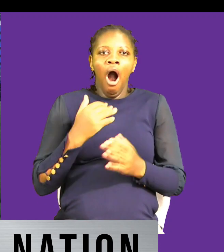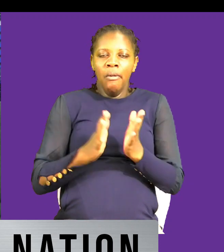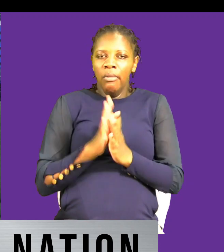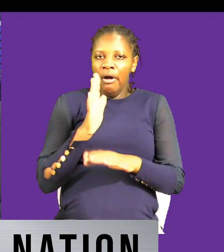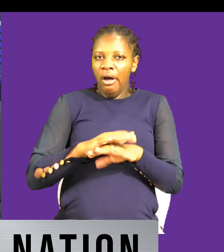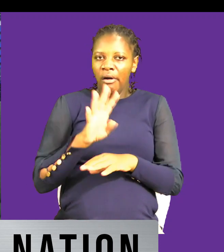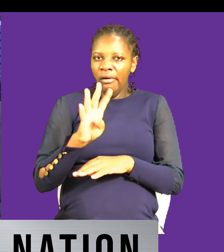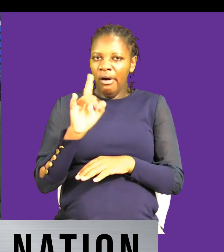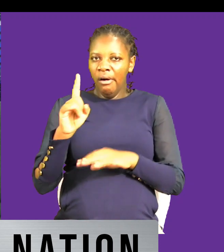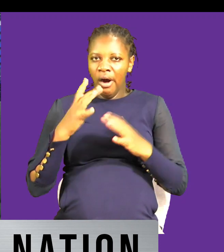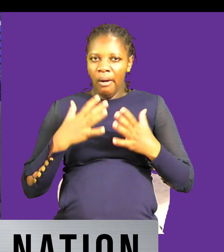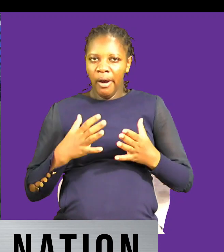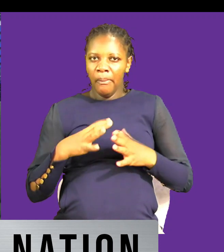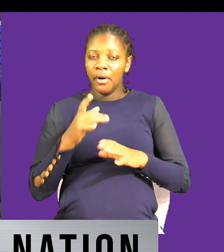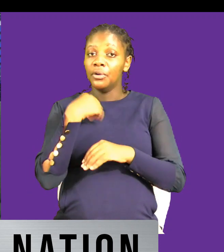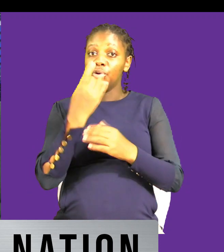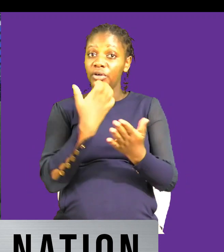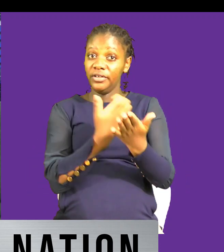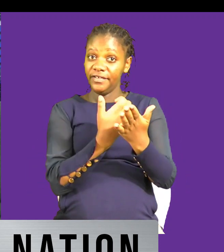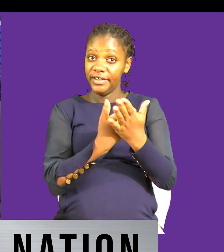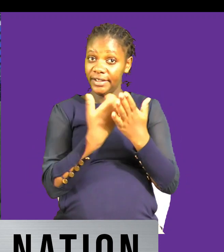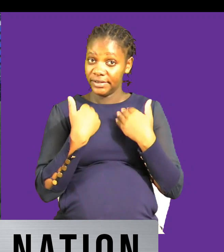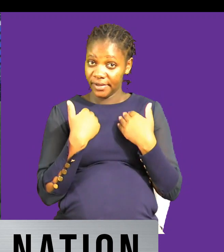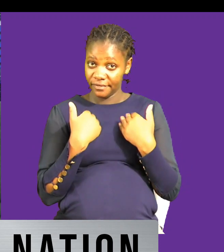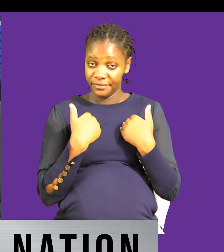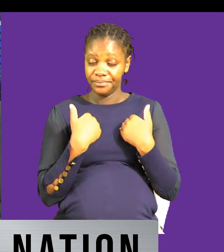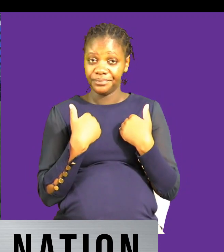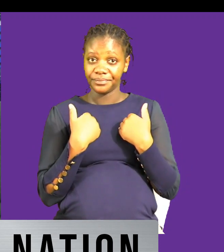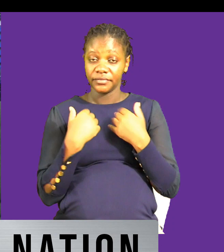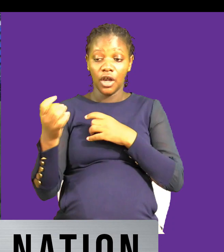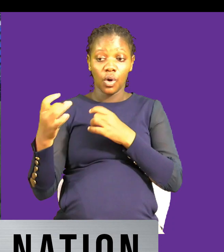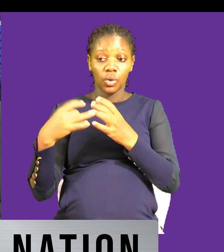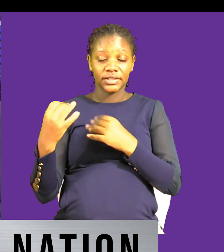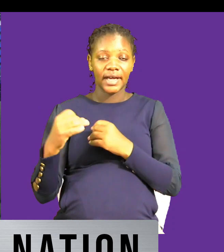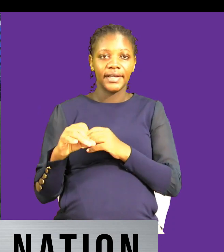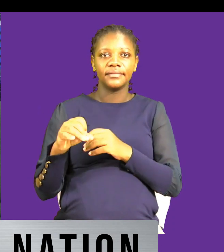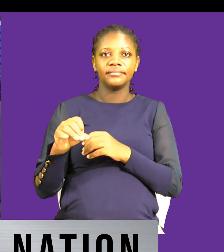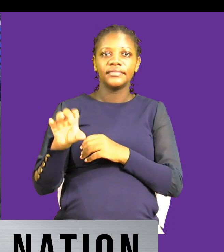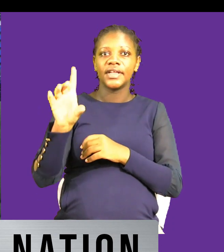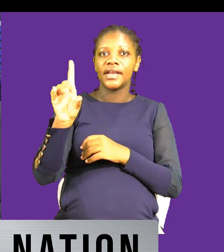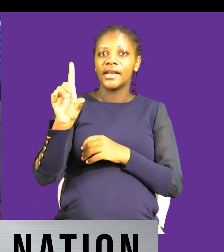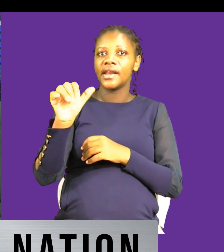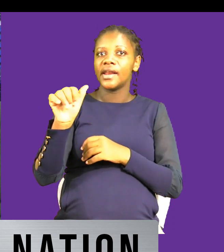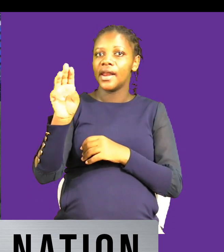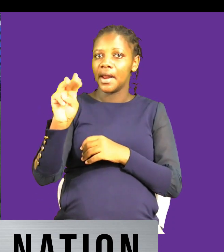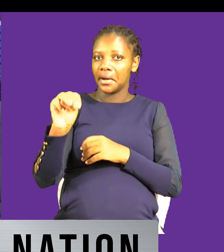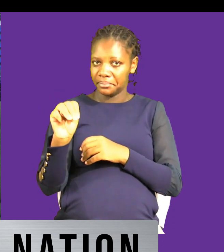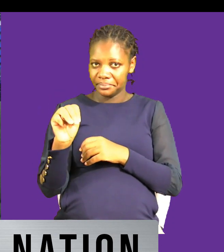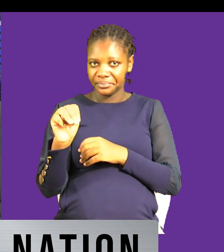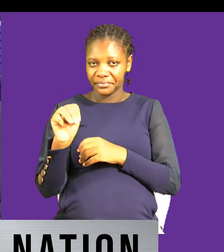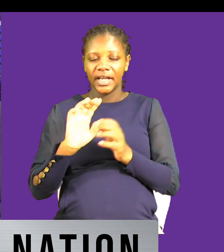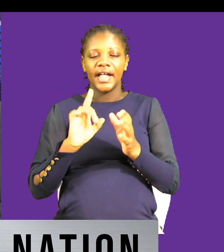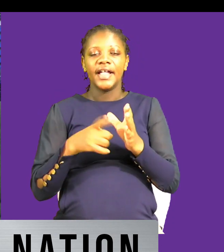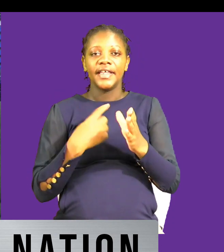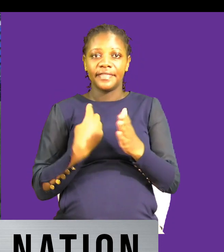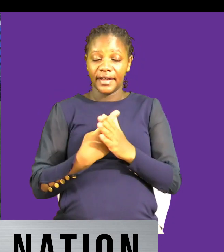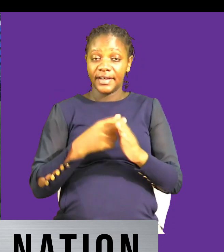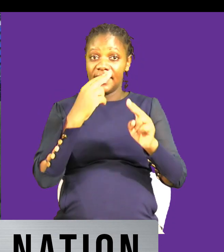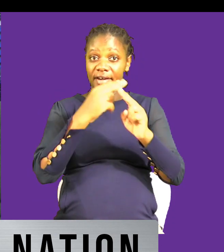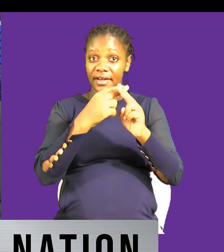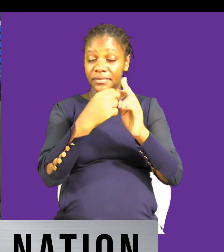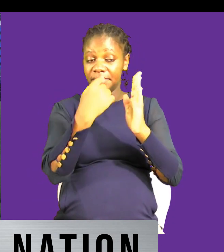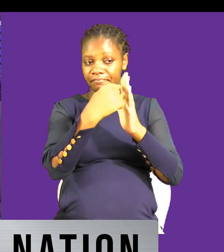were supposed to be witnesses, right, of this issue of Kimoror and Aurora, and you had listed them as going